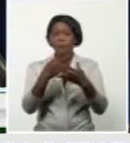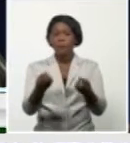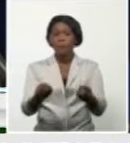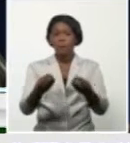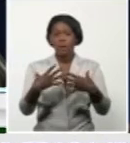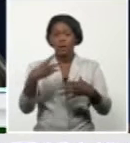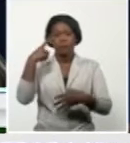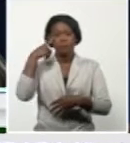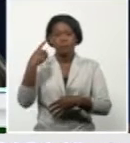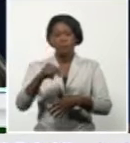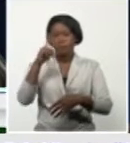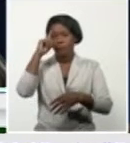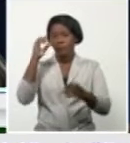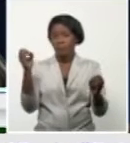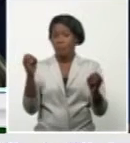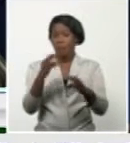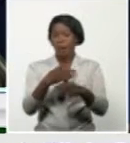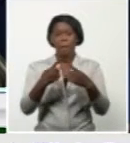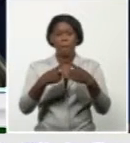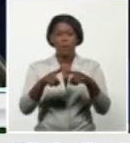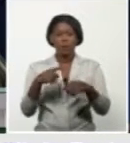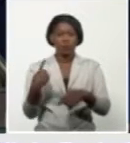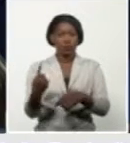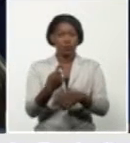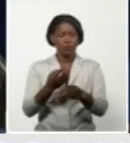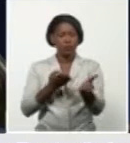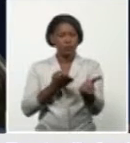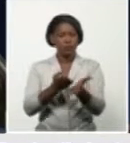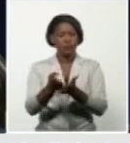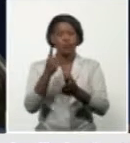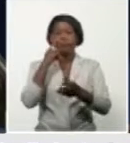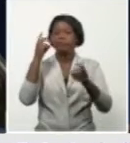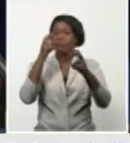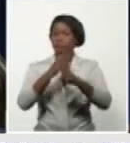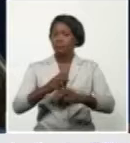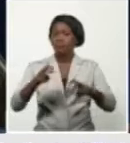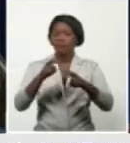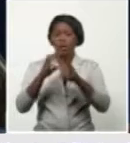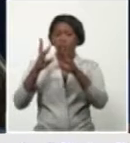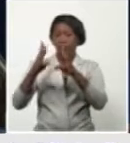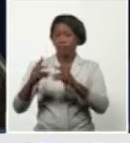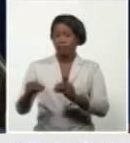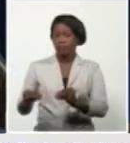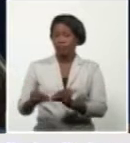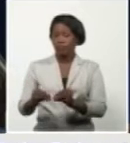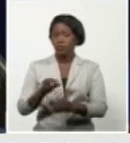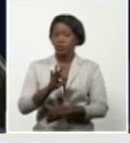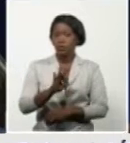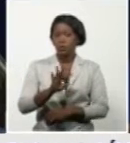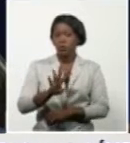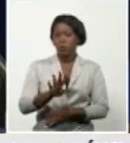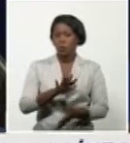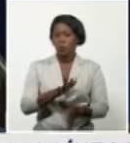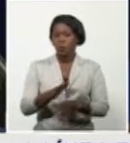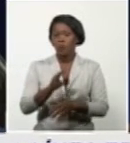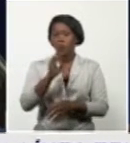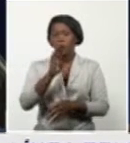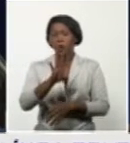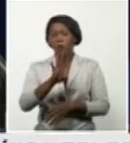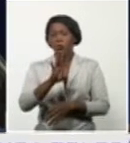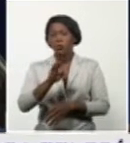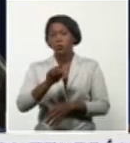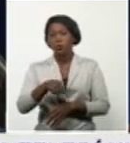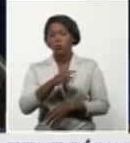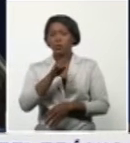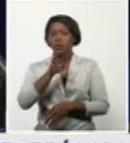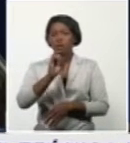1,384. In 2 of the people diagnosed yesterday, the source of infection has not been determined. For a total of 84